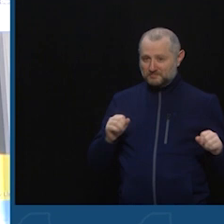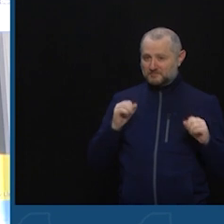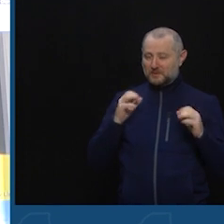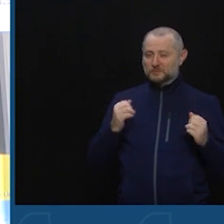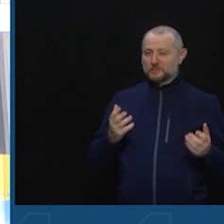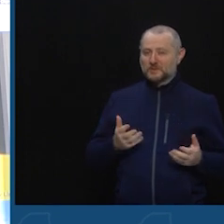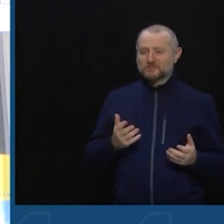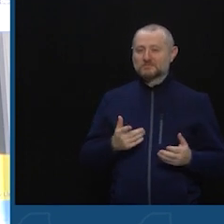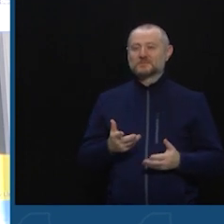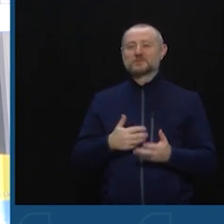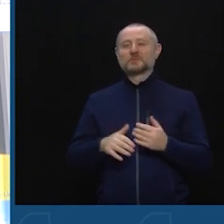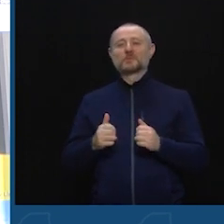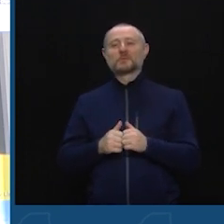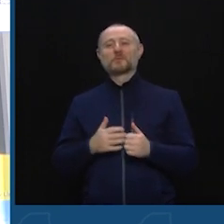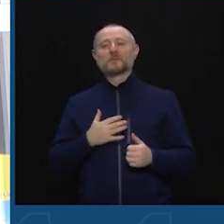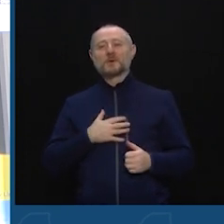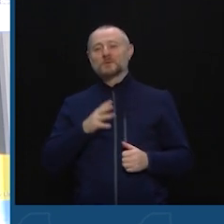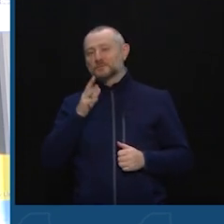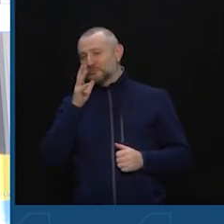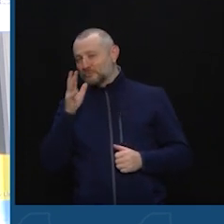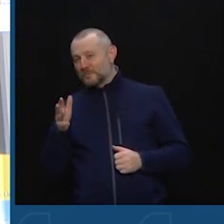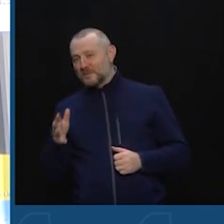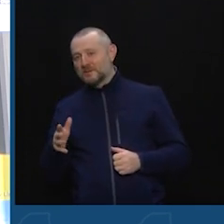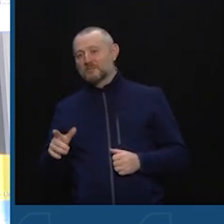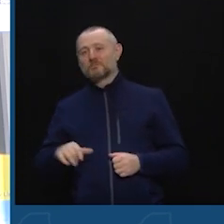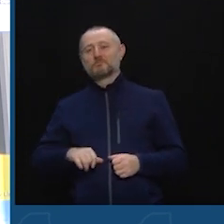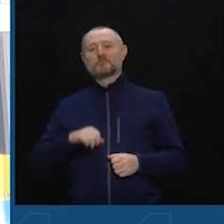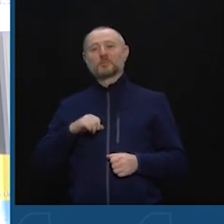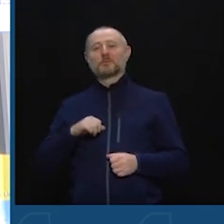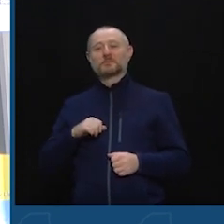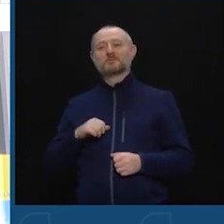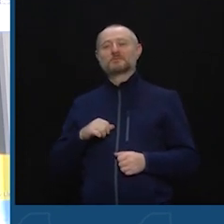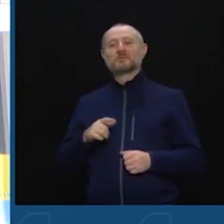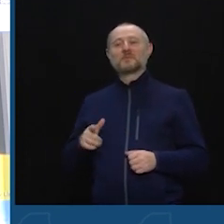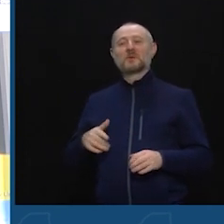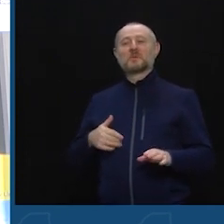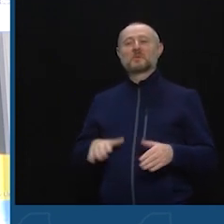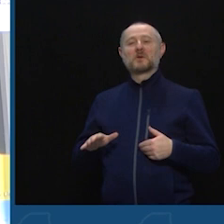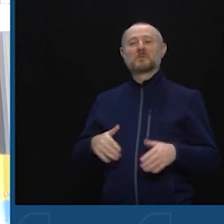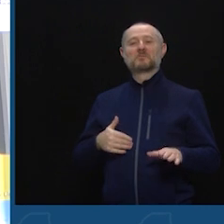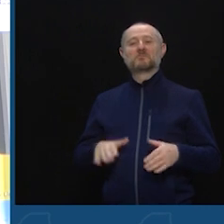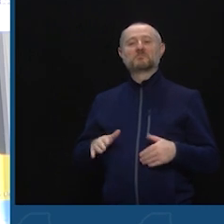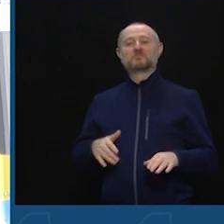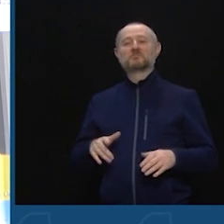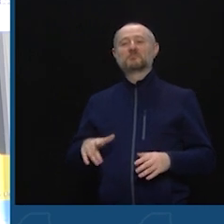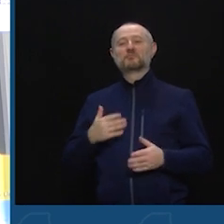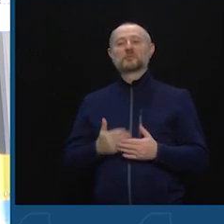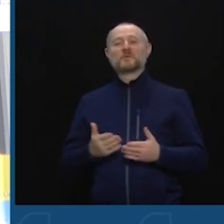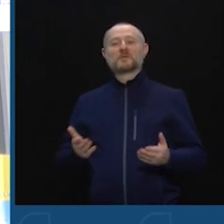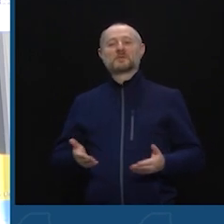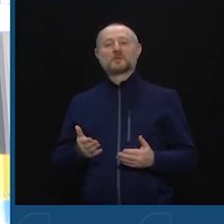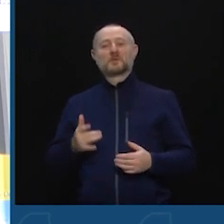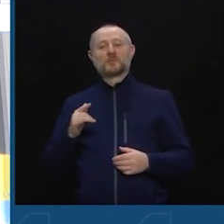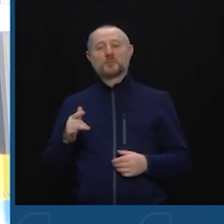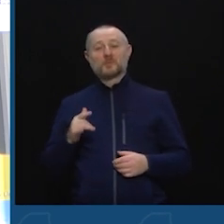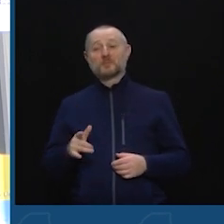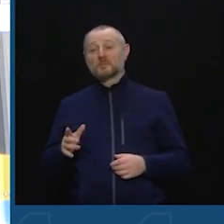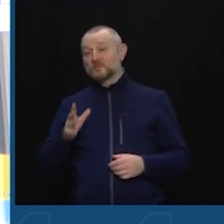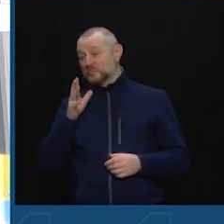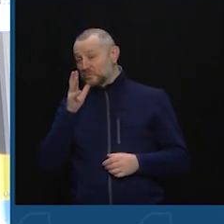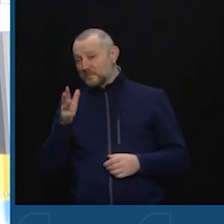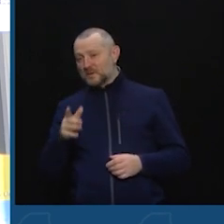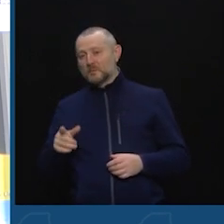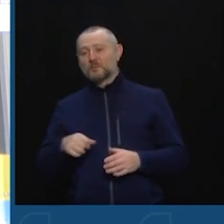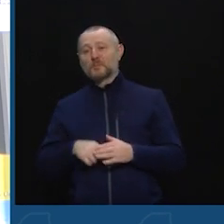my grandmother, who took such pride in walking her two little granddaughters right here to the airport. You see, she was born in South